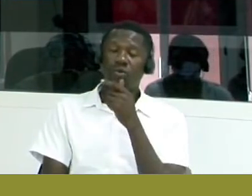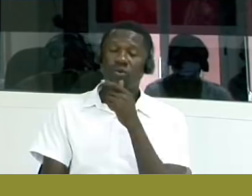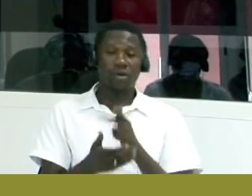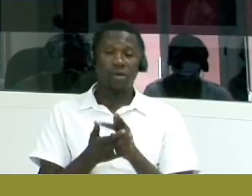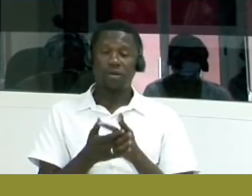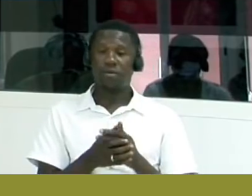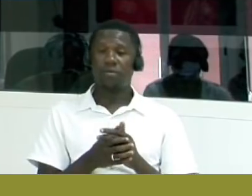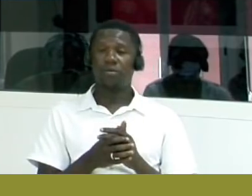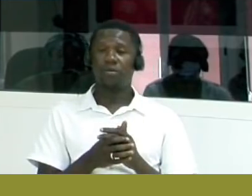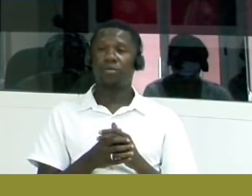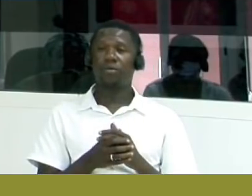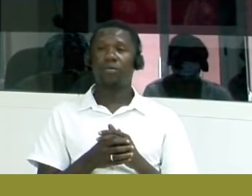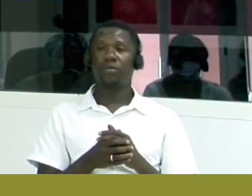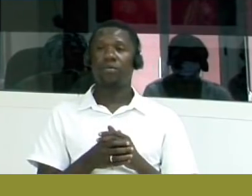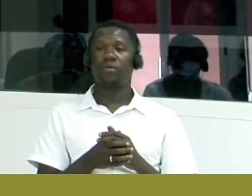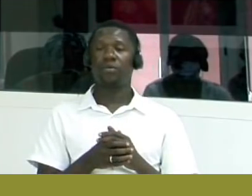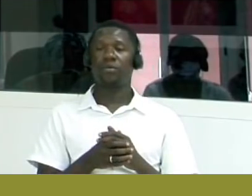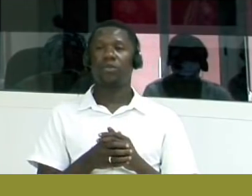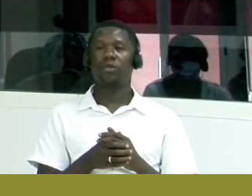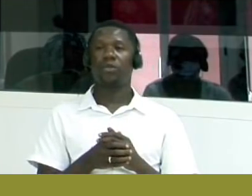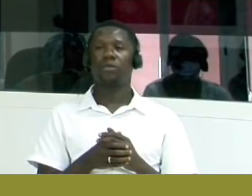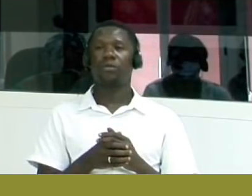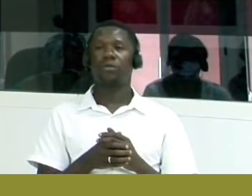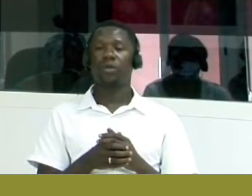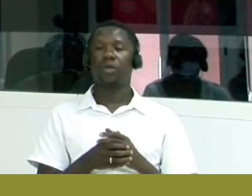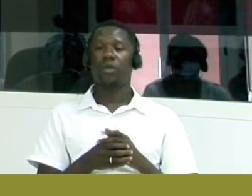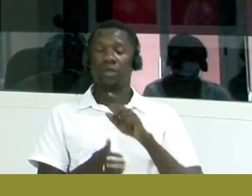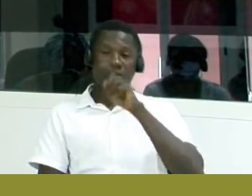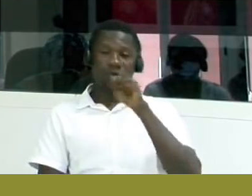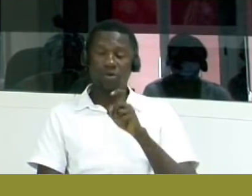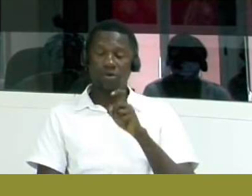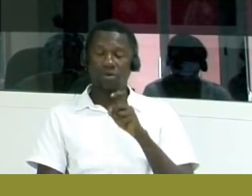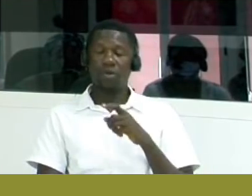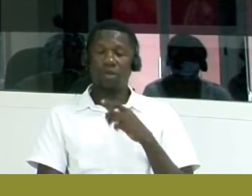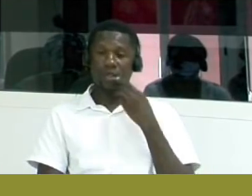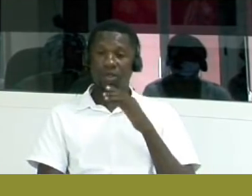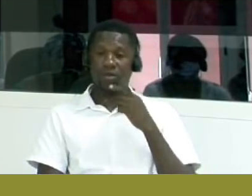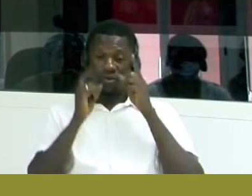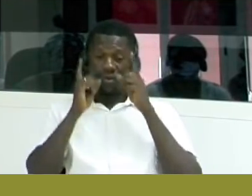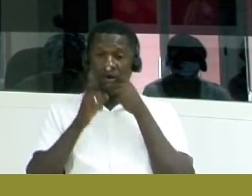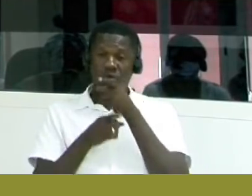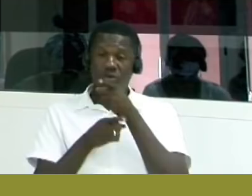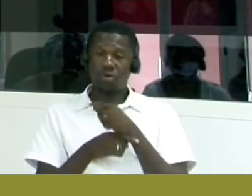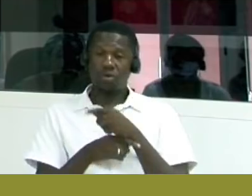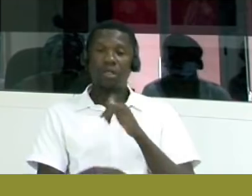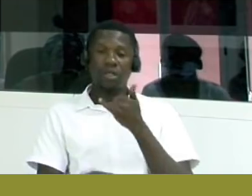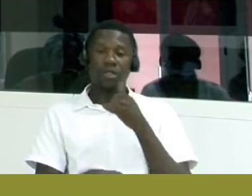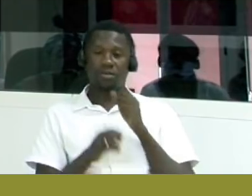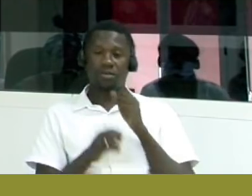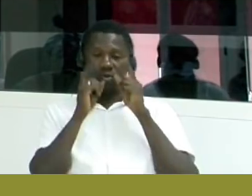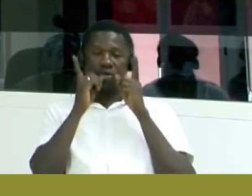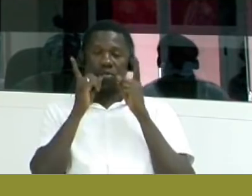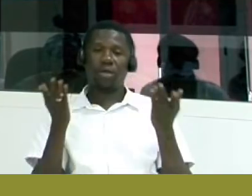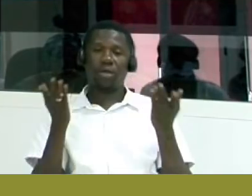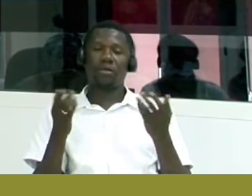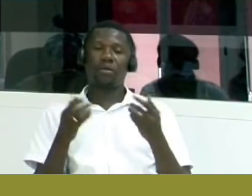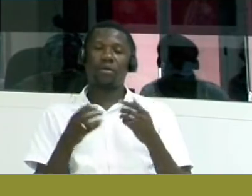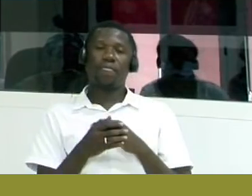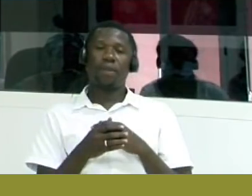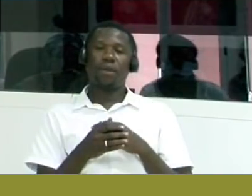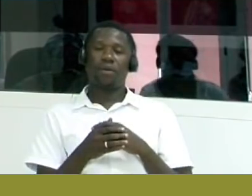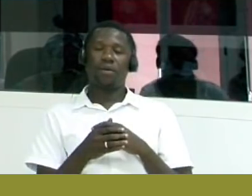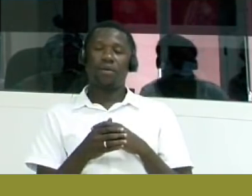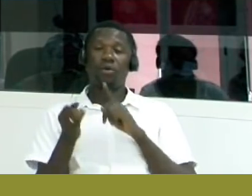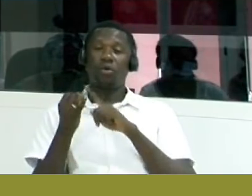speak for him, but... The question is, would it surprise you? Mm-hmm. Would it also surprise you to note that